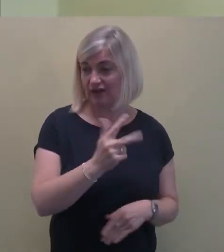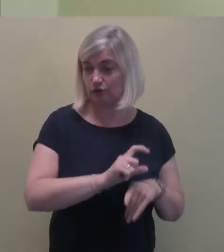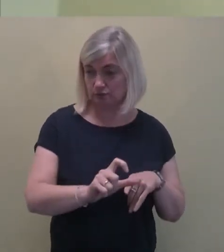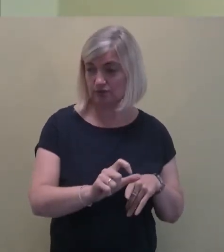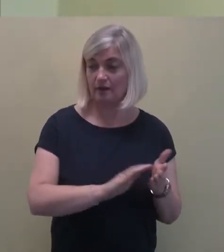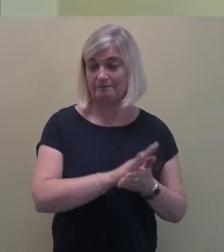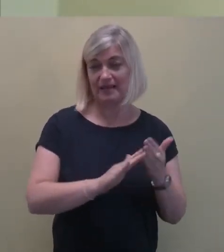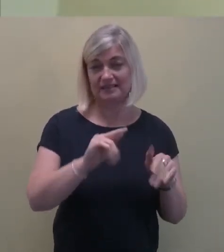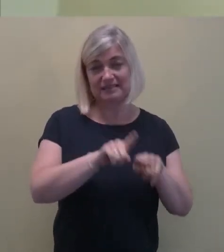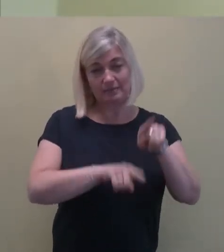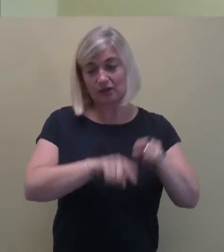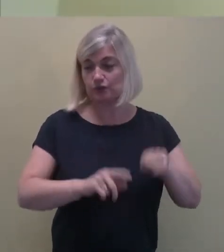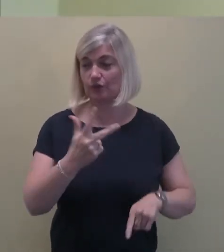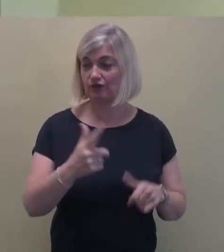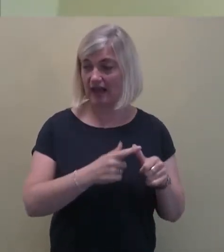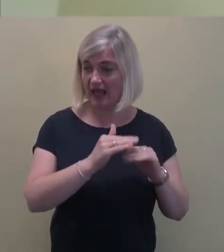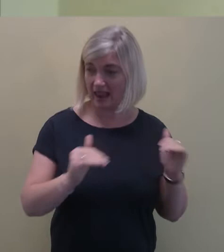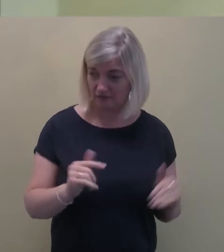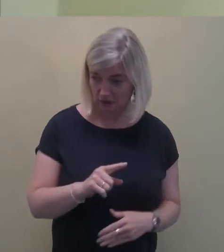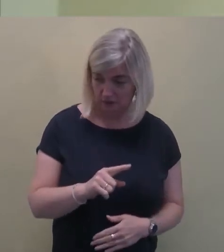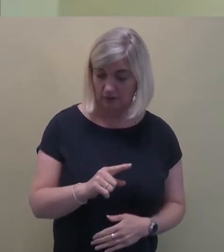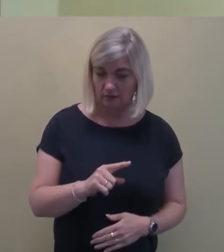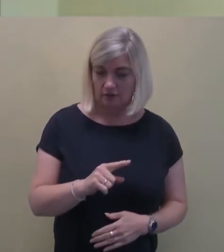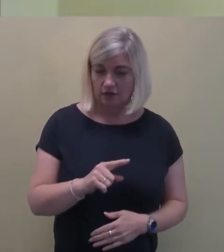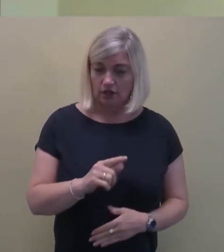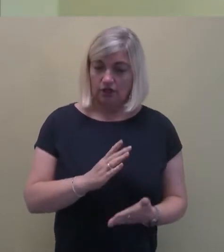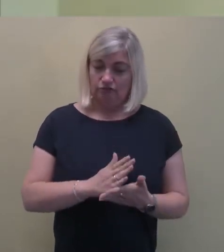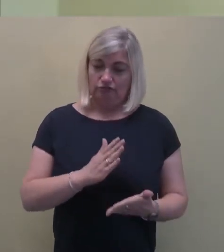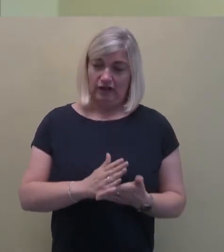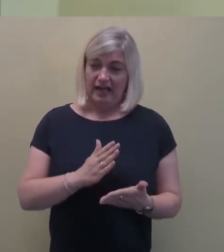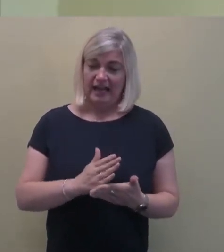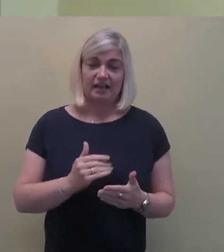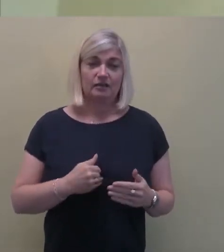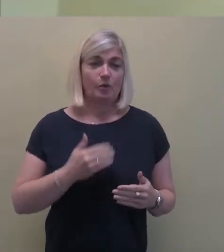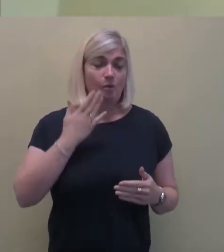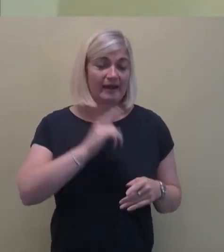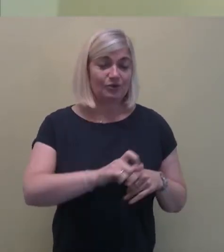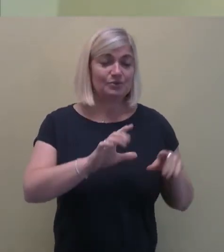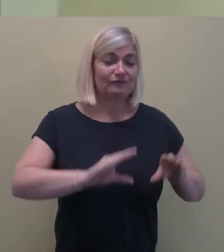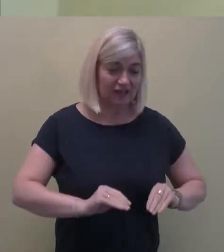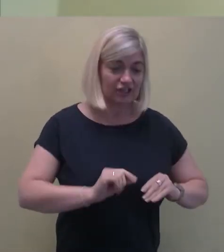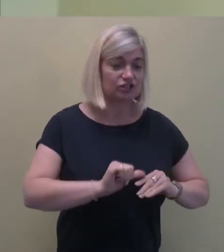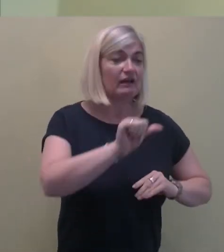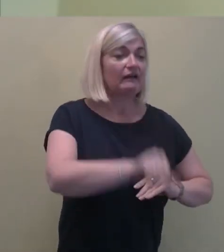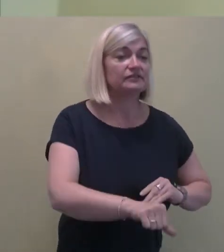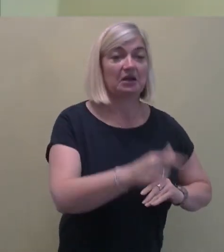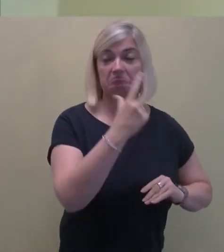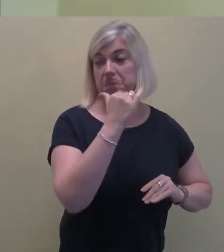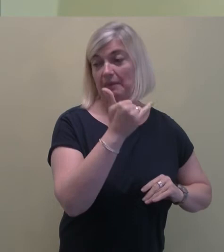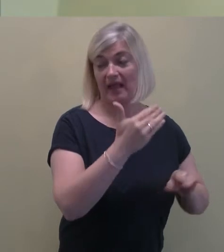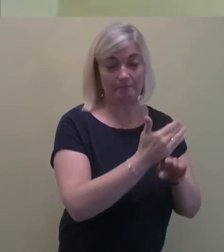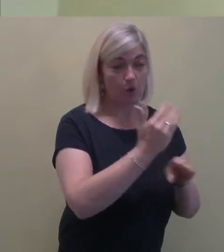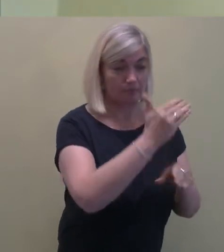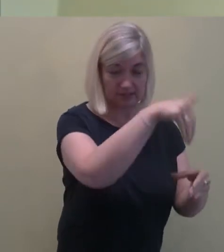that's a growing industry in the UK, a tester to test the programs, lots of different careers that are available through